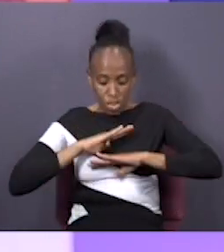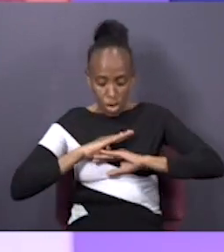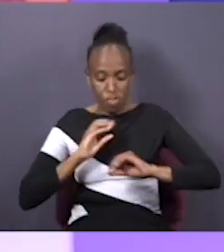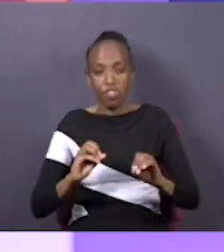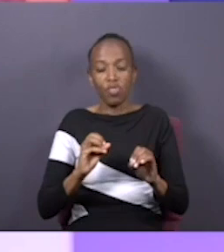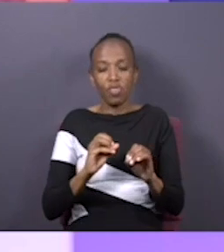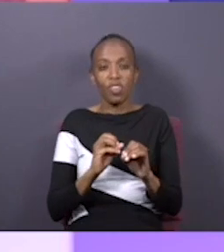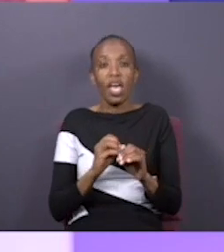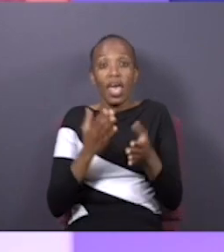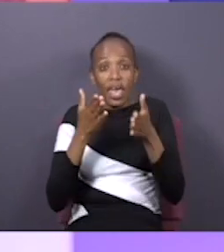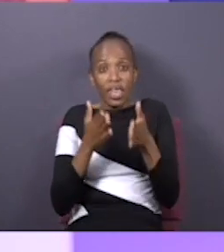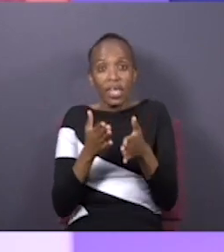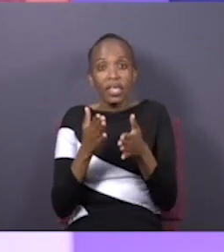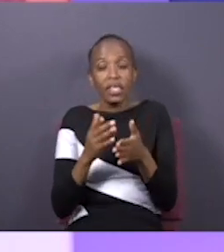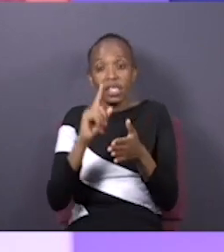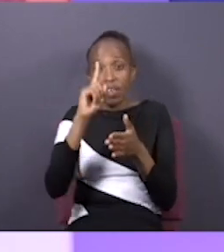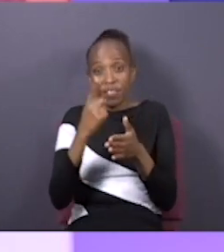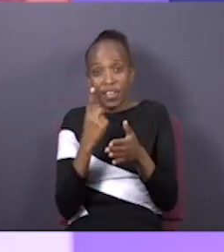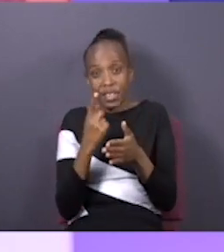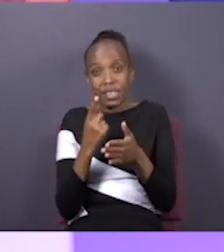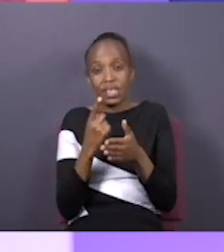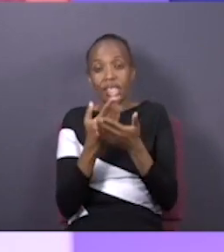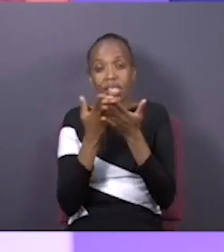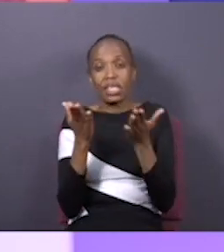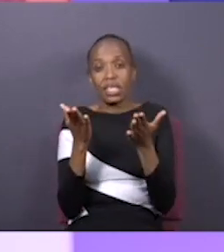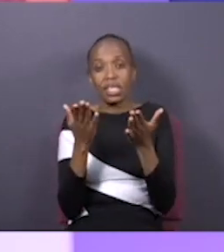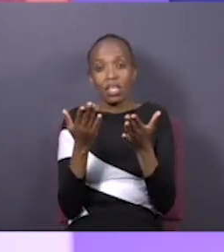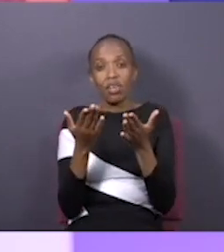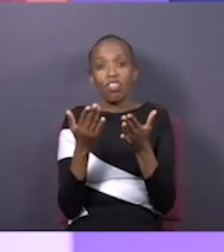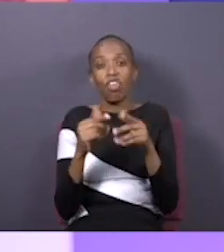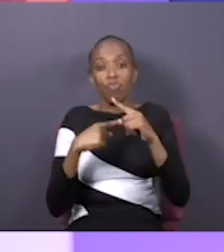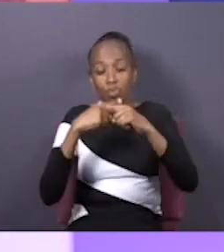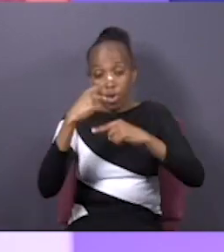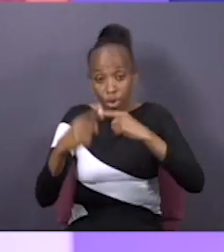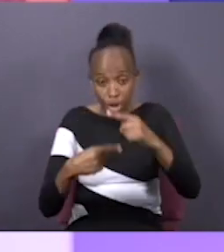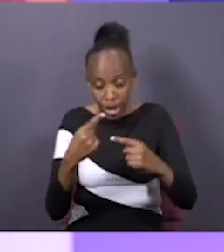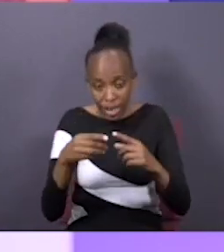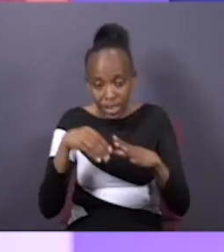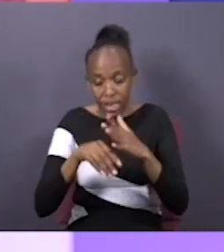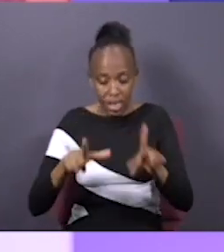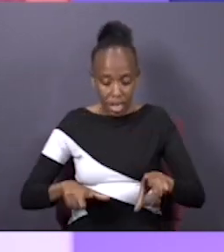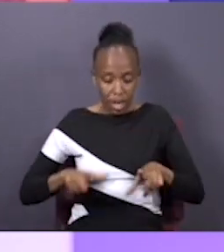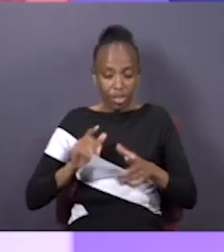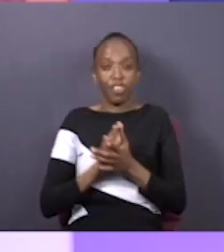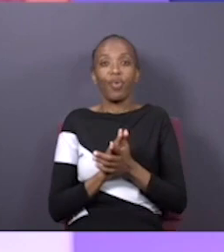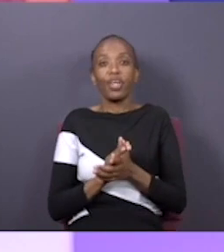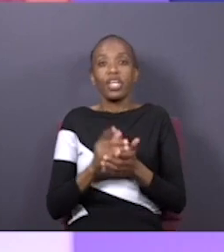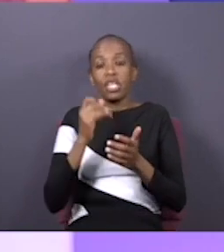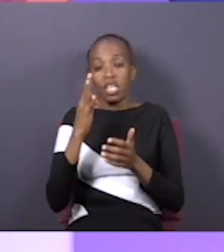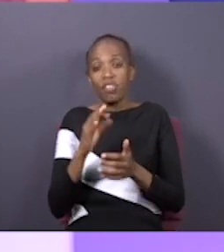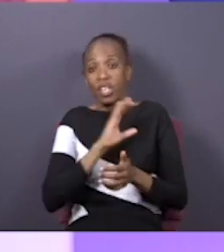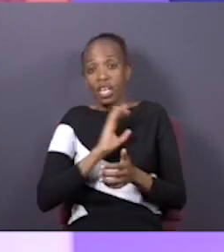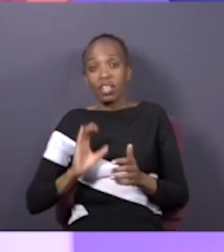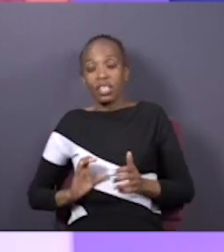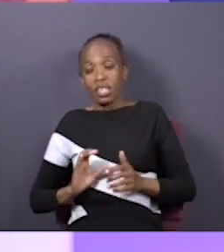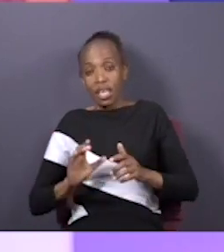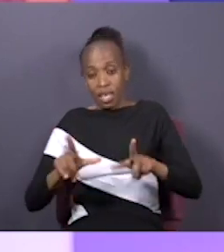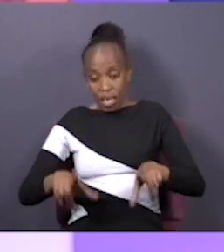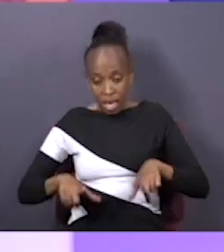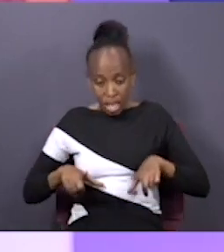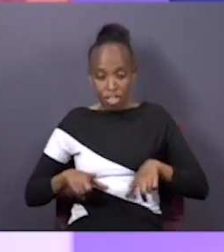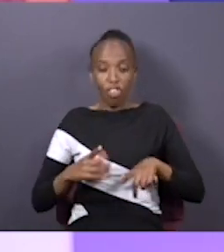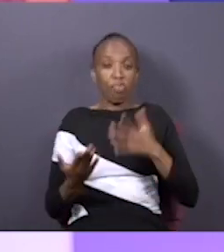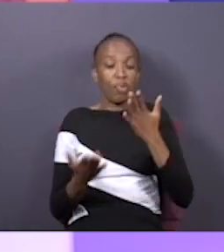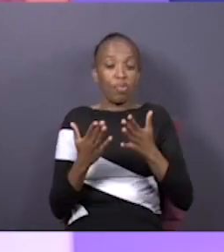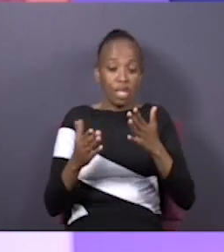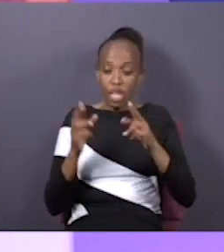dissatisfaction. And this is the first essential for progress in life, whether it's the Christian life or just